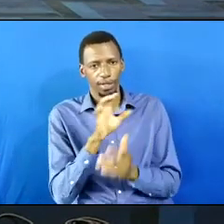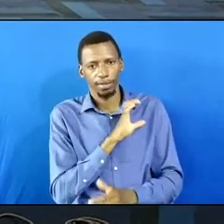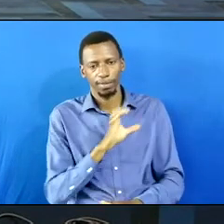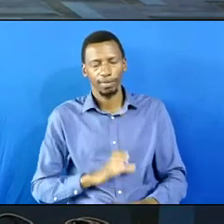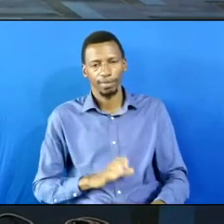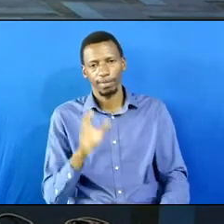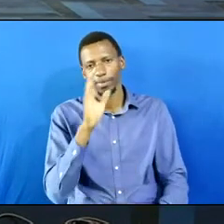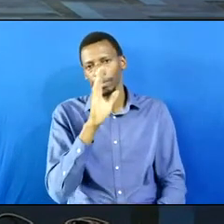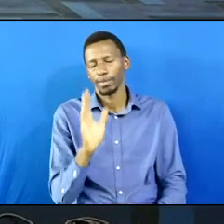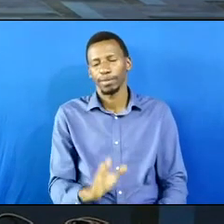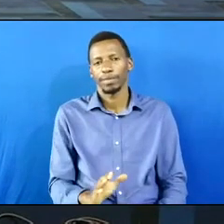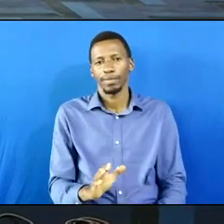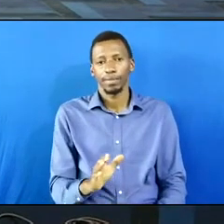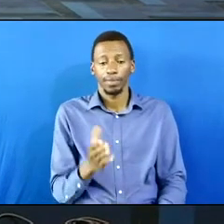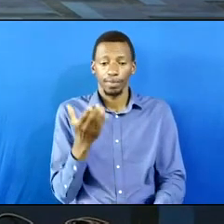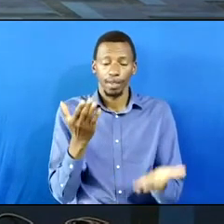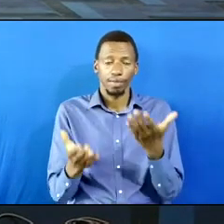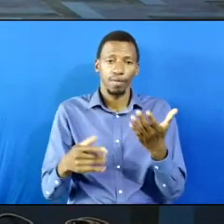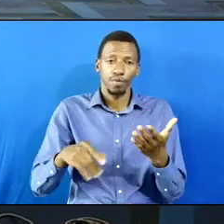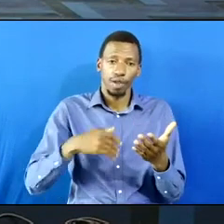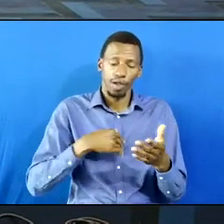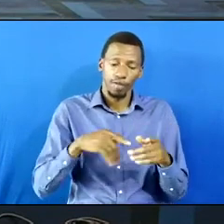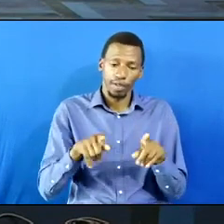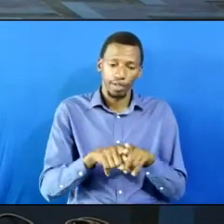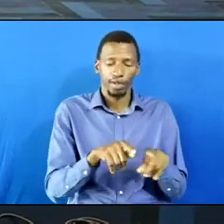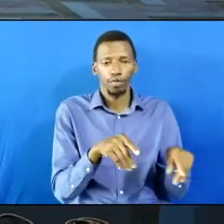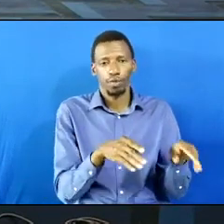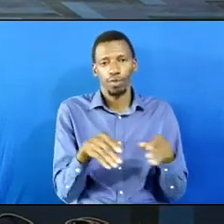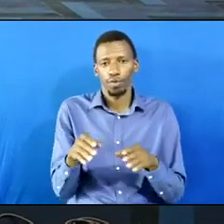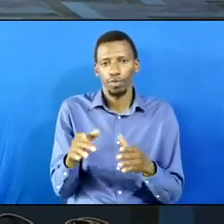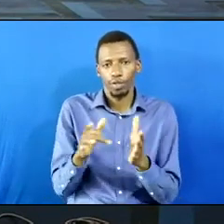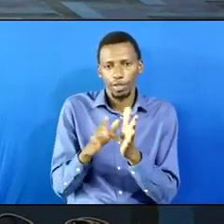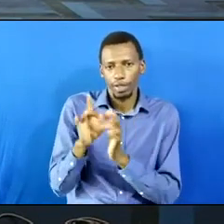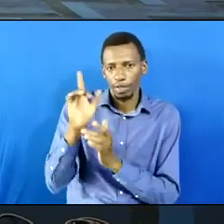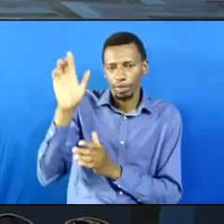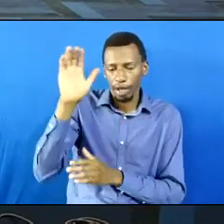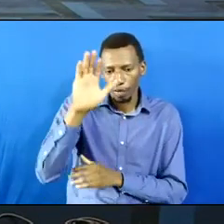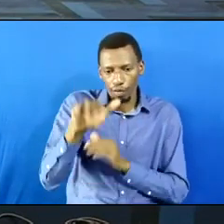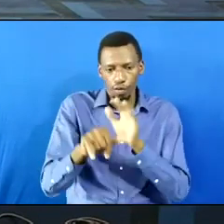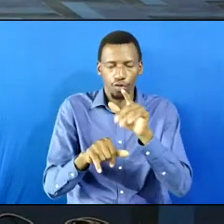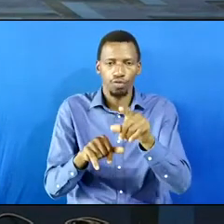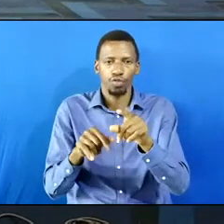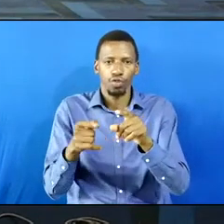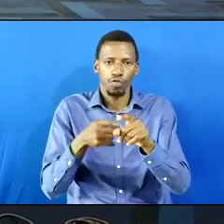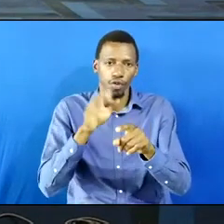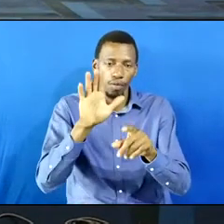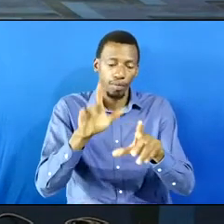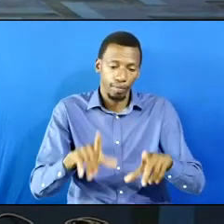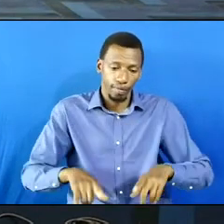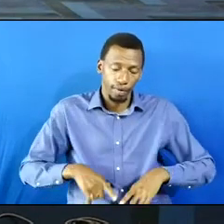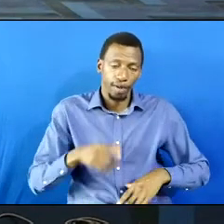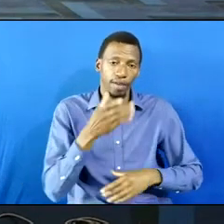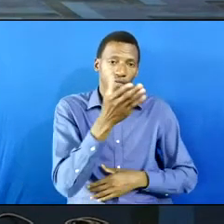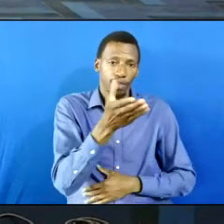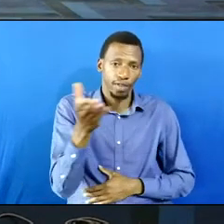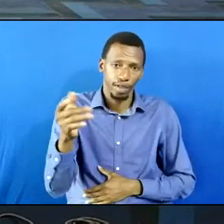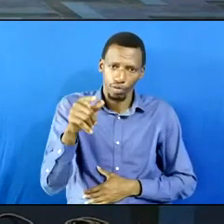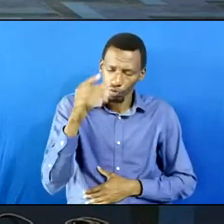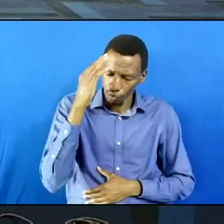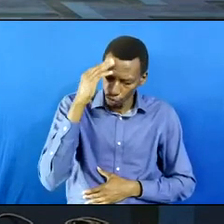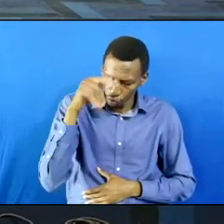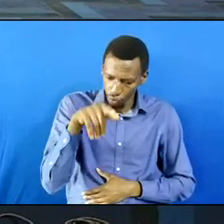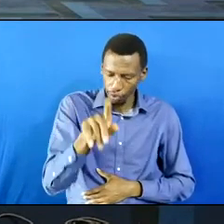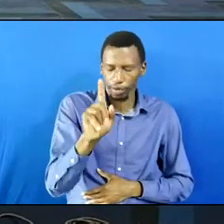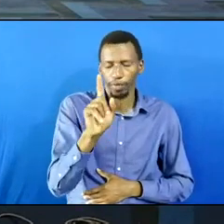Christ. We might have the same privilege. Jesus had called you from your life where you are. You know yourself, my